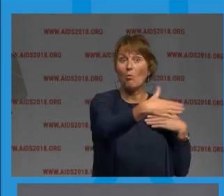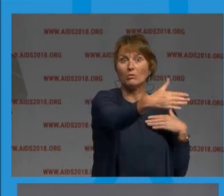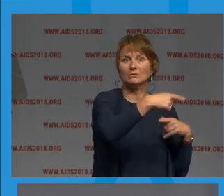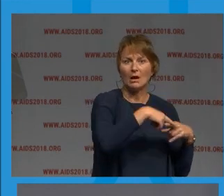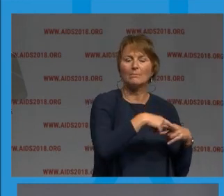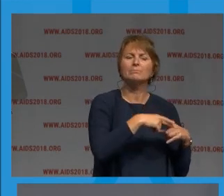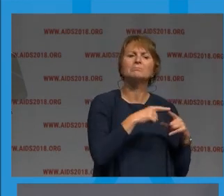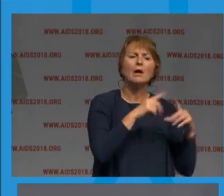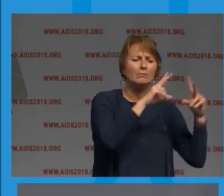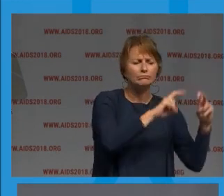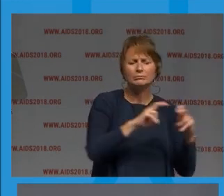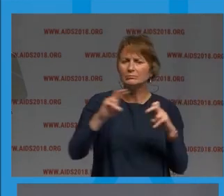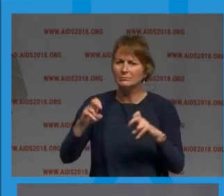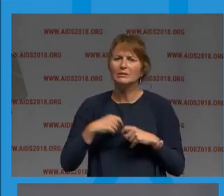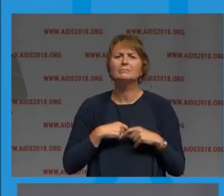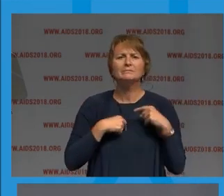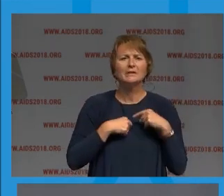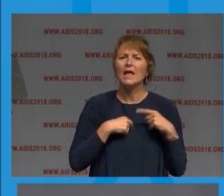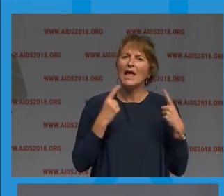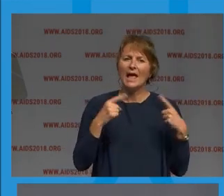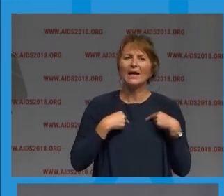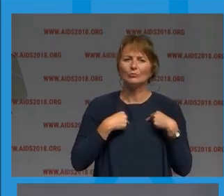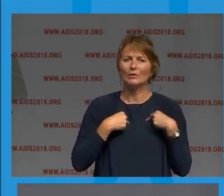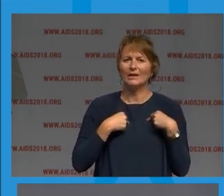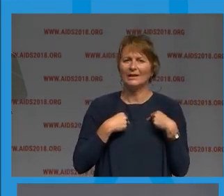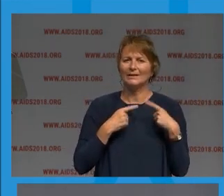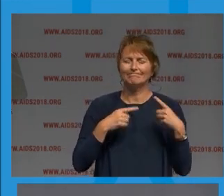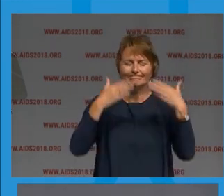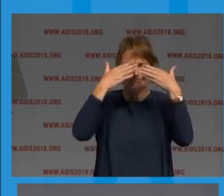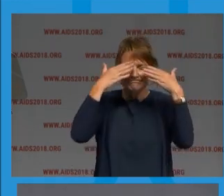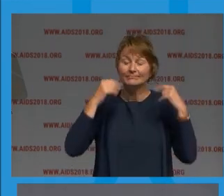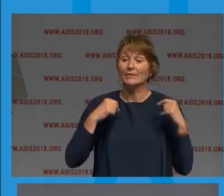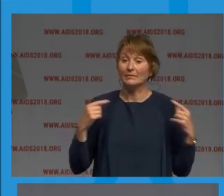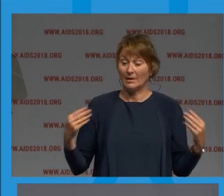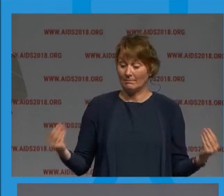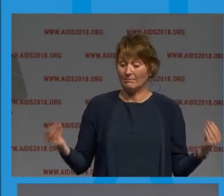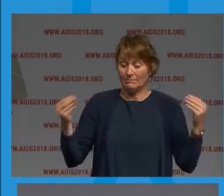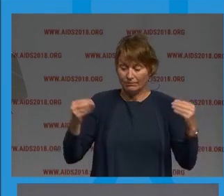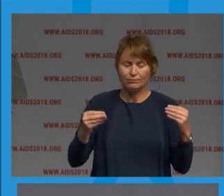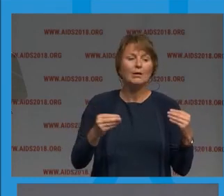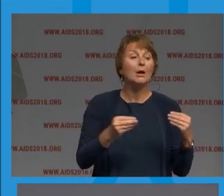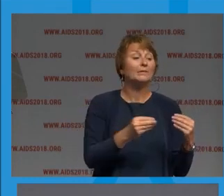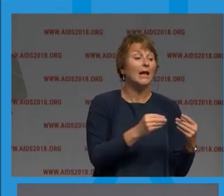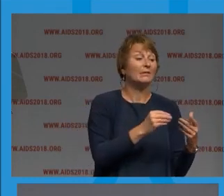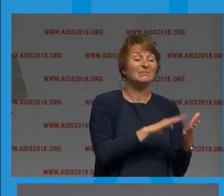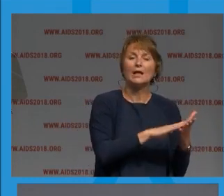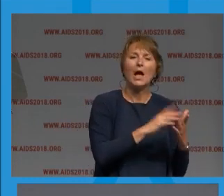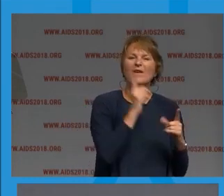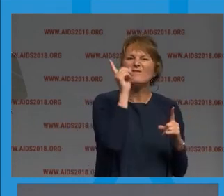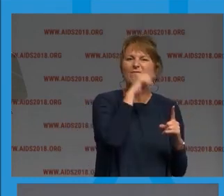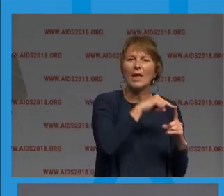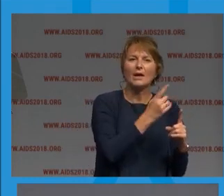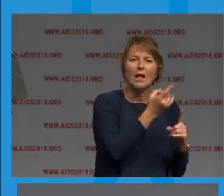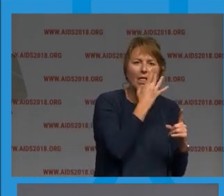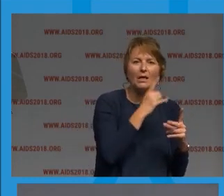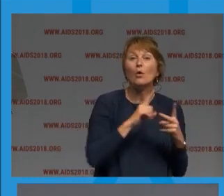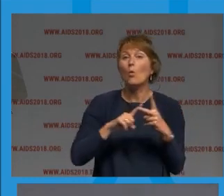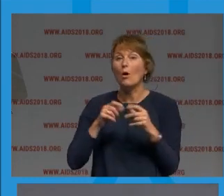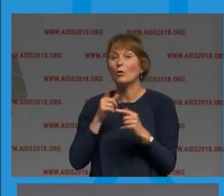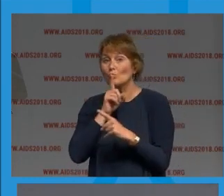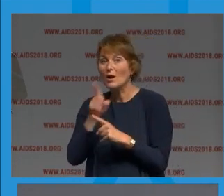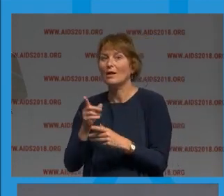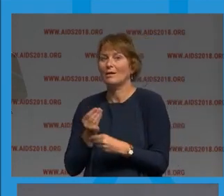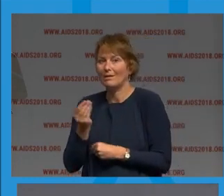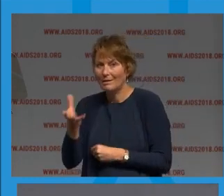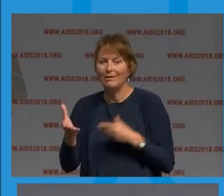were multi-site, double-blind, placebo-controlled trials that compared extended-release naltrexone with placebo among incarcerated